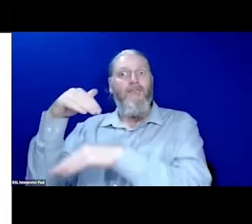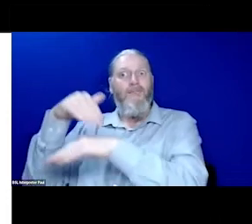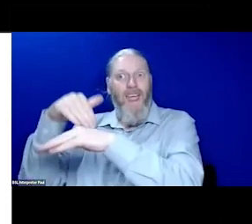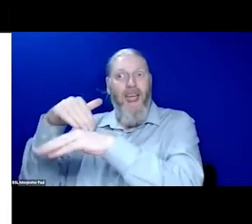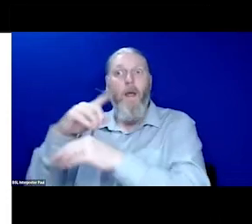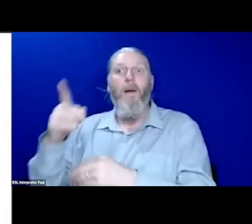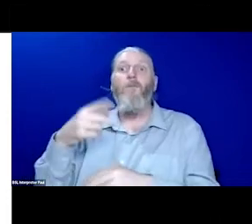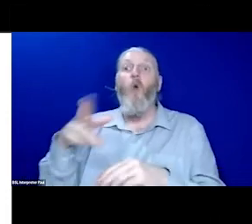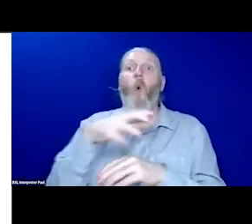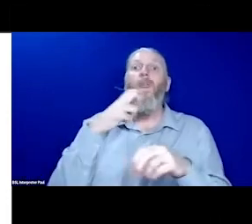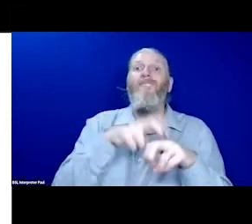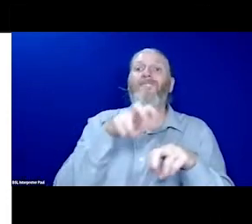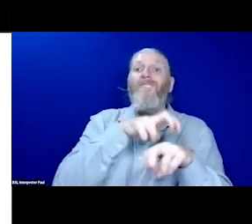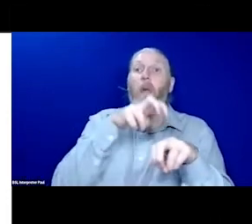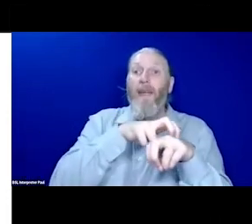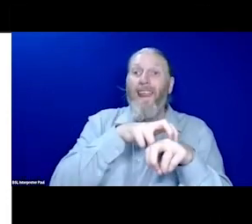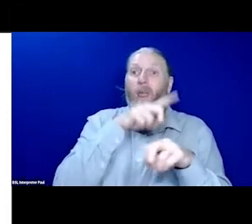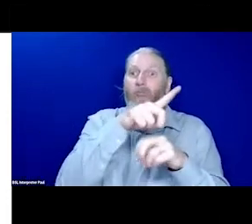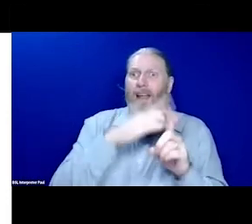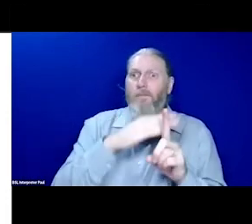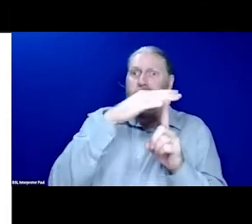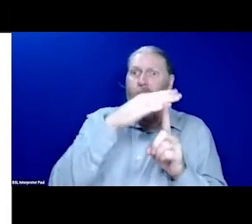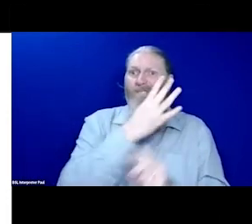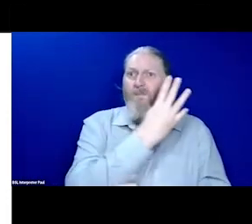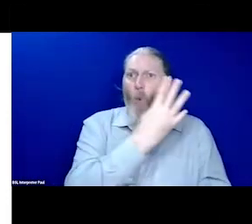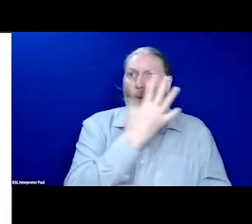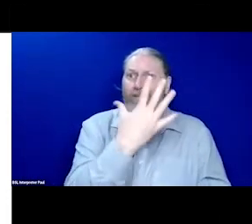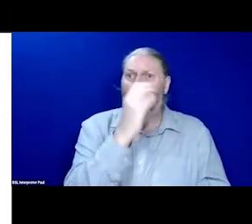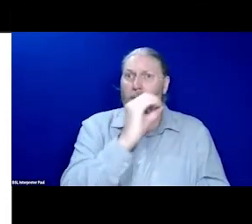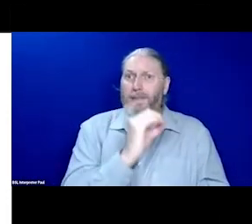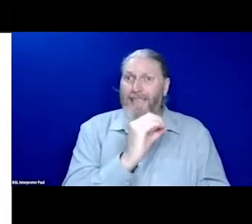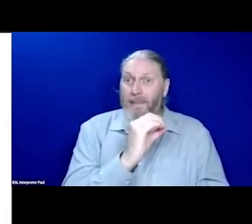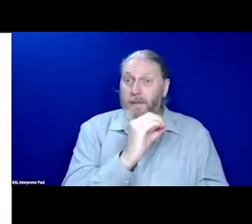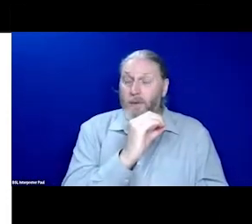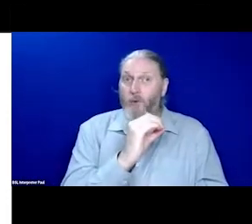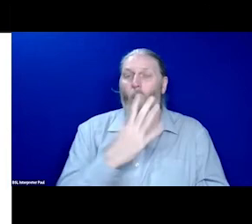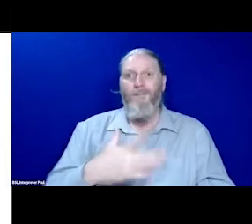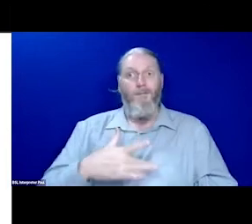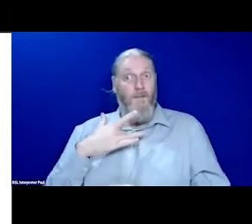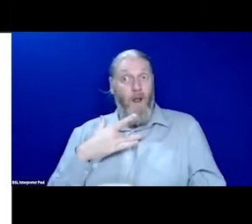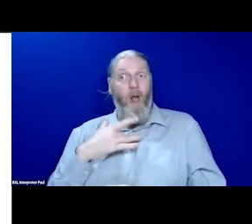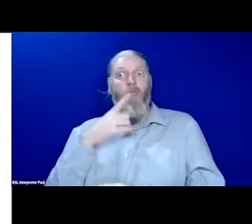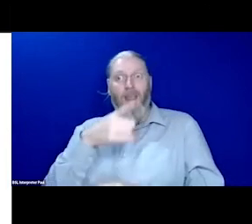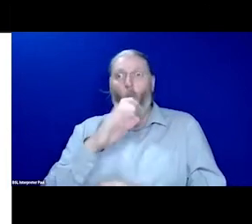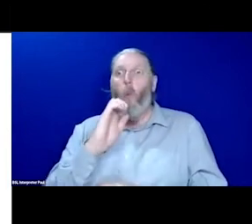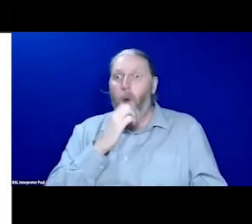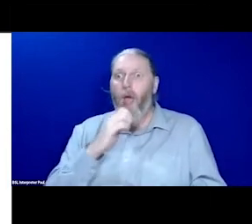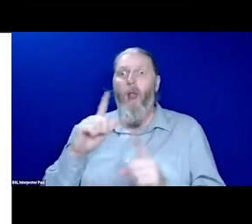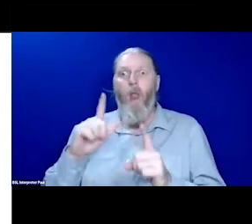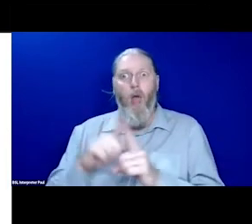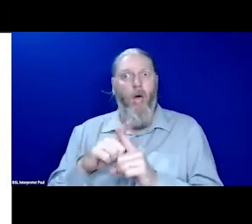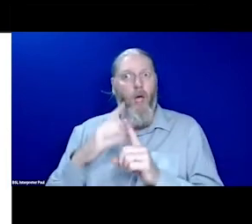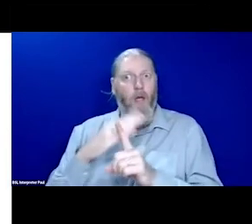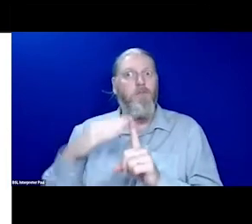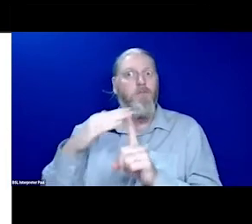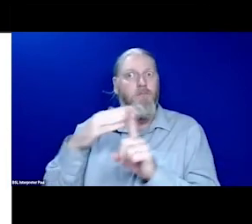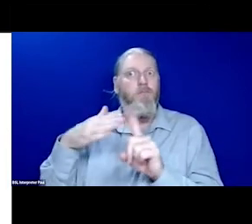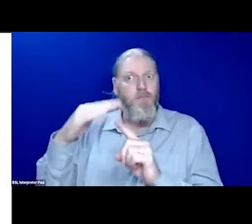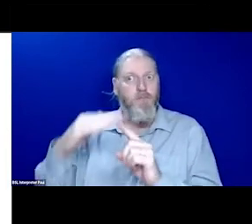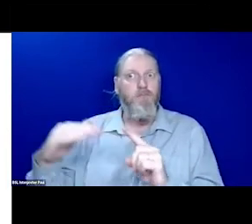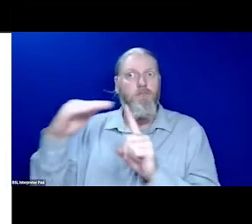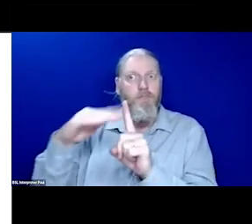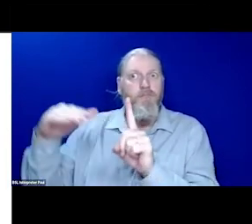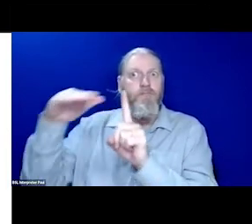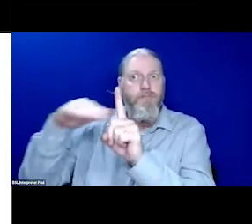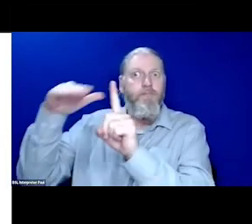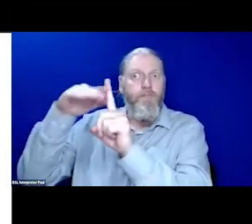So as these impacts accelerate, we're expecting to see this rise for the impacts on children and young people. And vitally, this is not